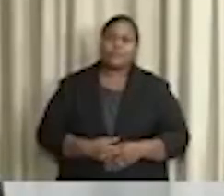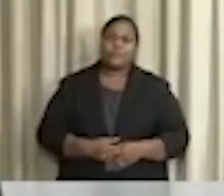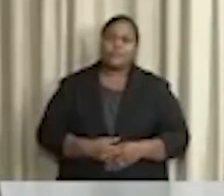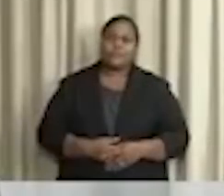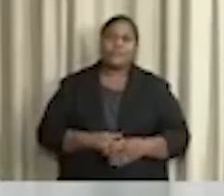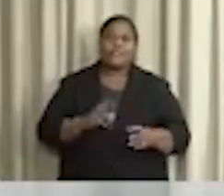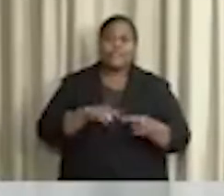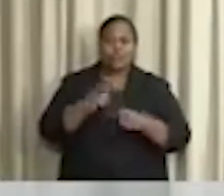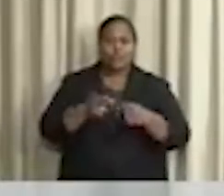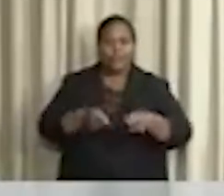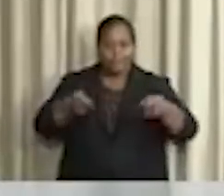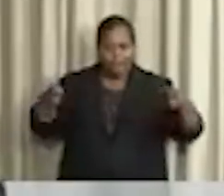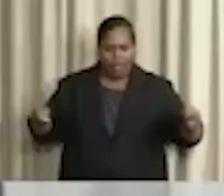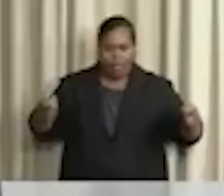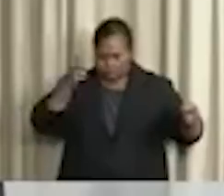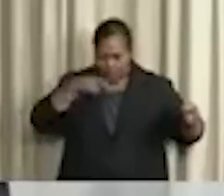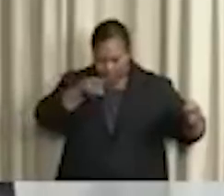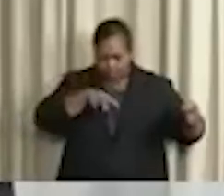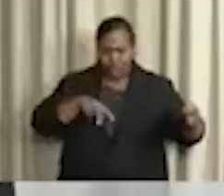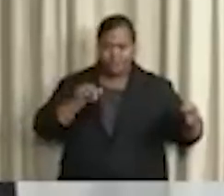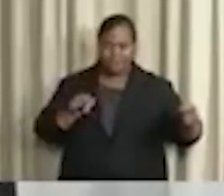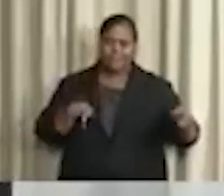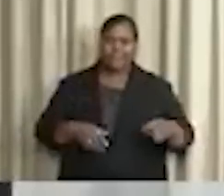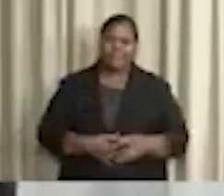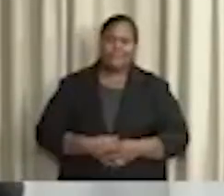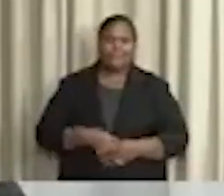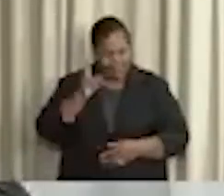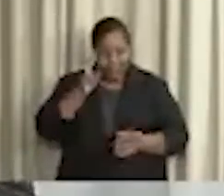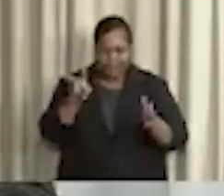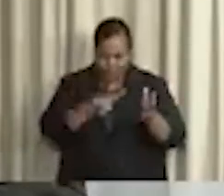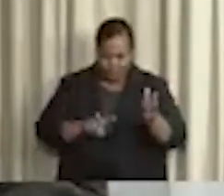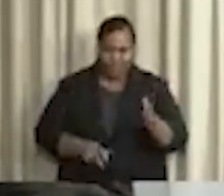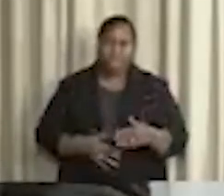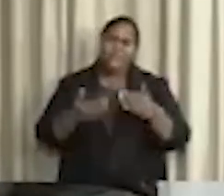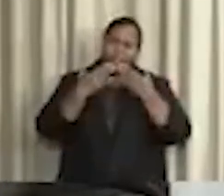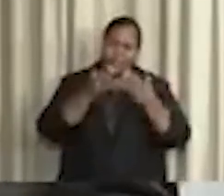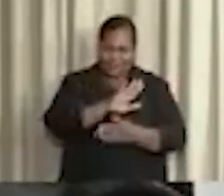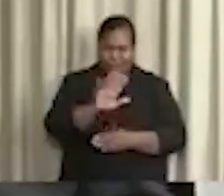newspaper for people to read and reread. Thank you for your time.